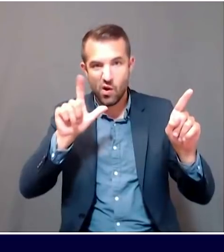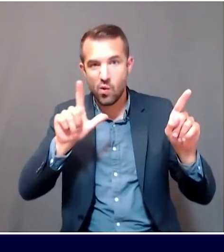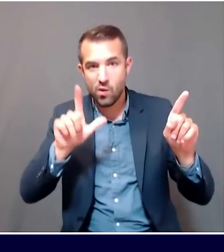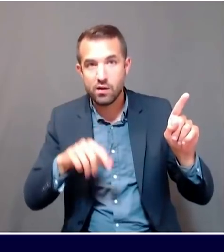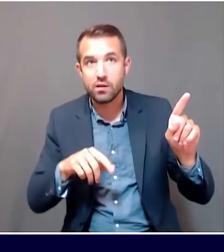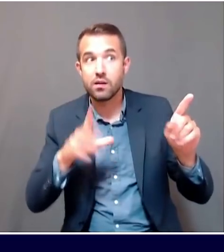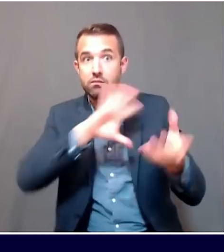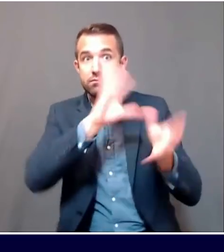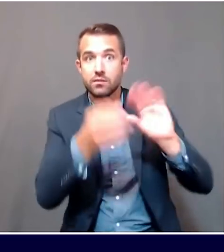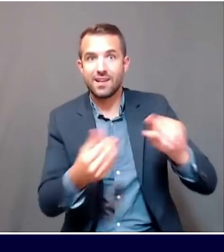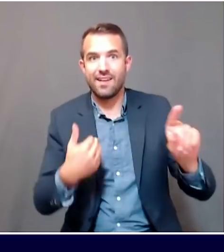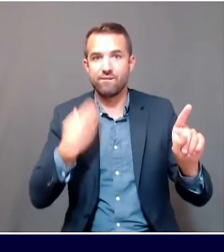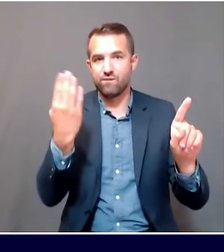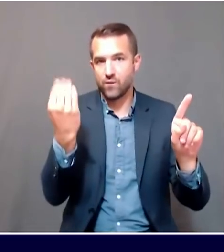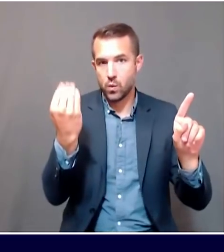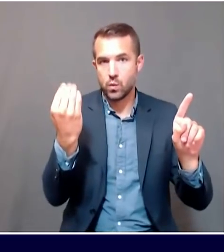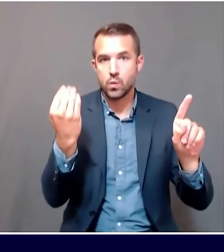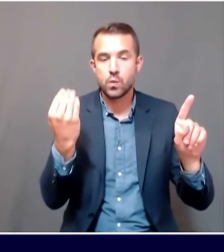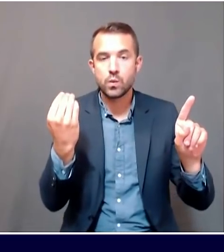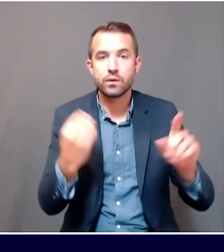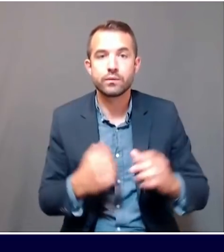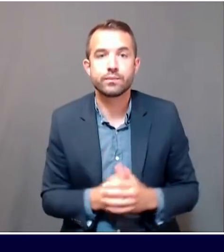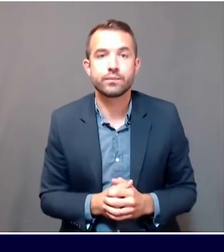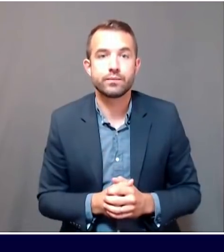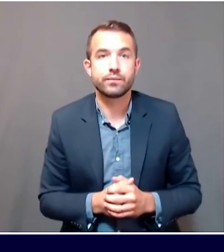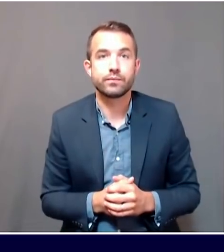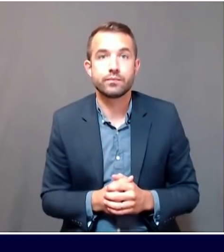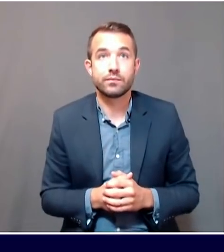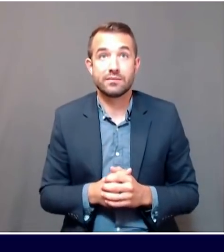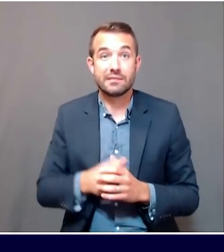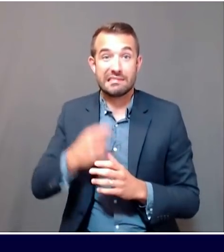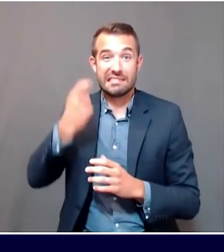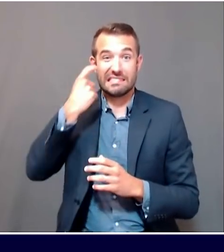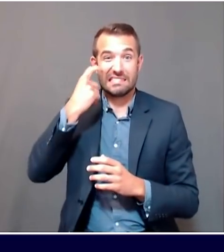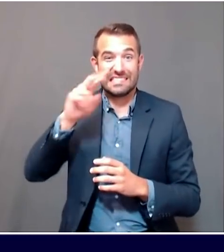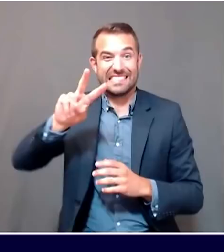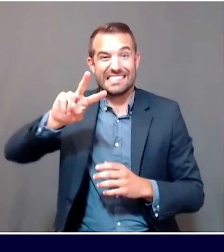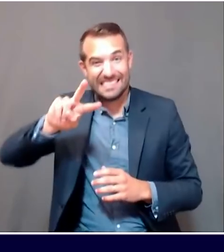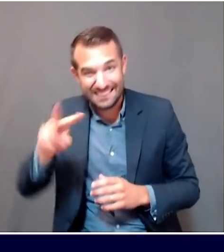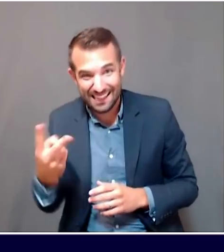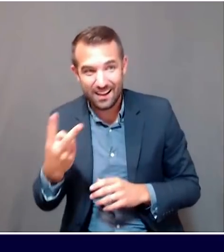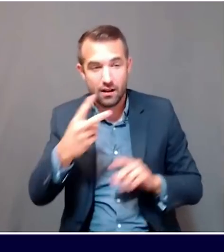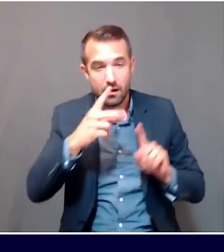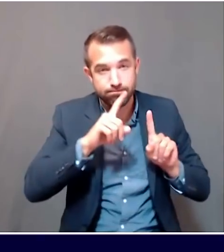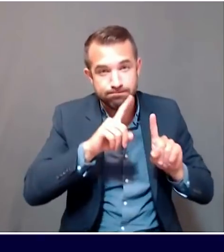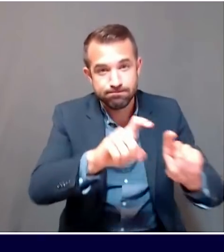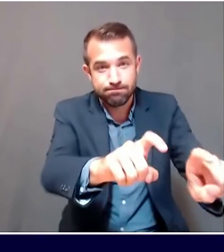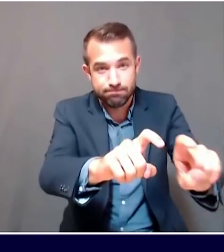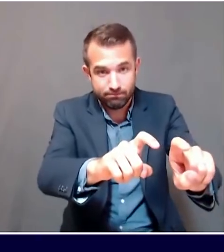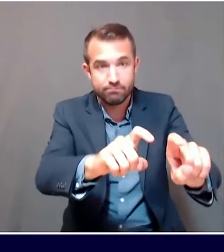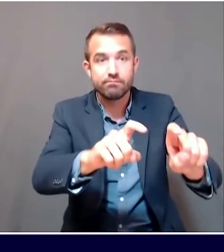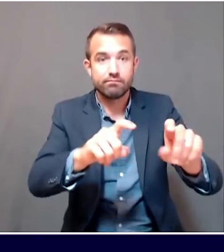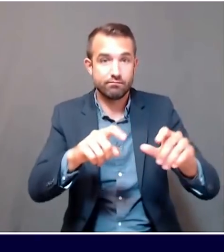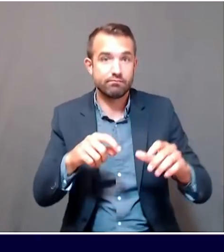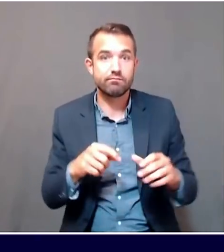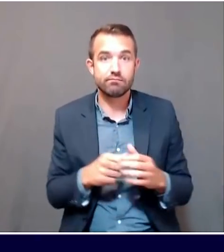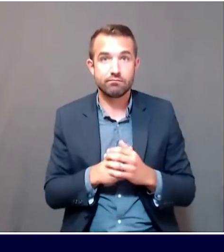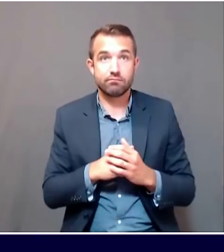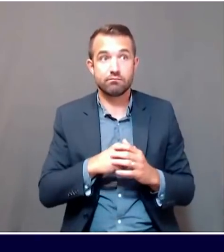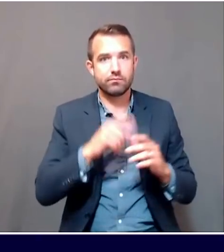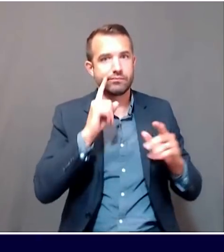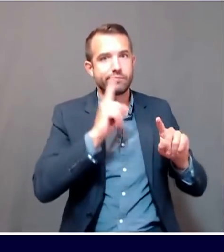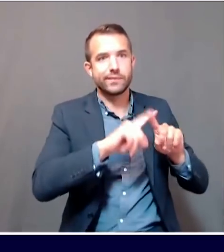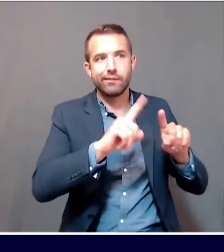COVID-19. The second round of COVID-19 testing that the hospital undertook among different staff,